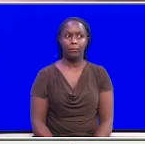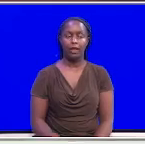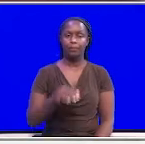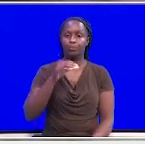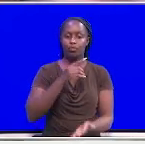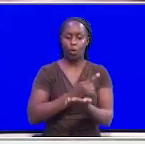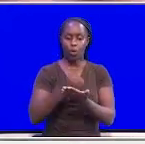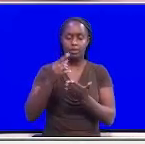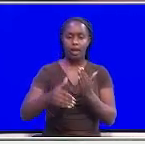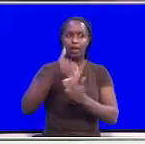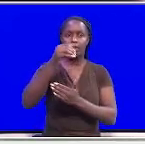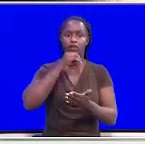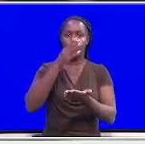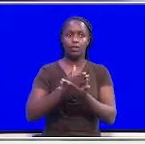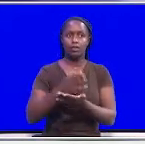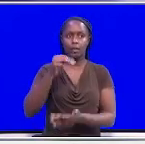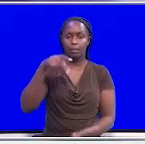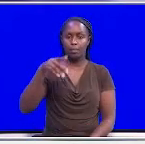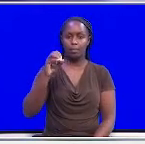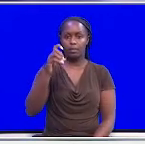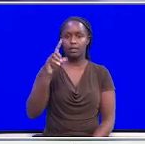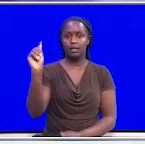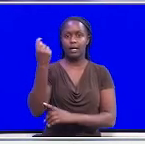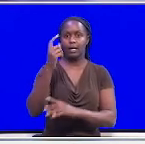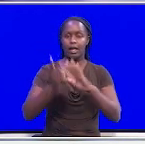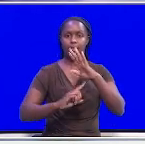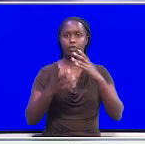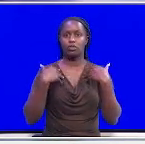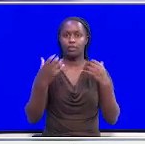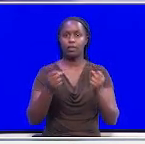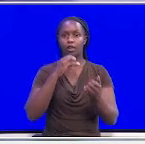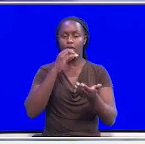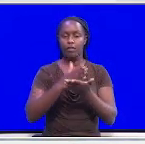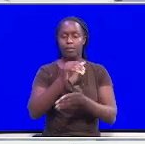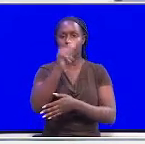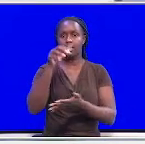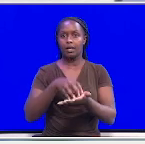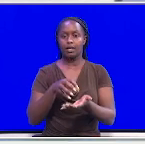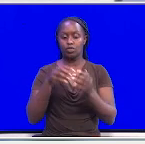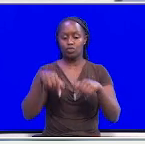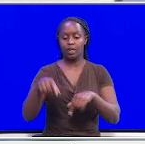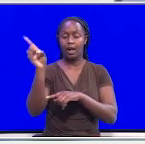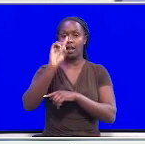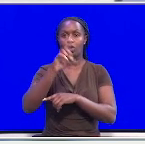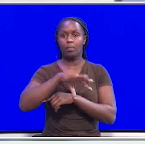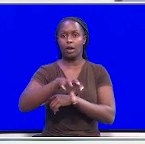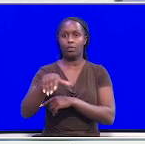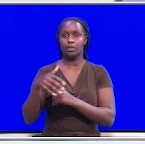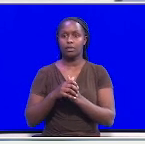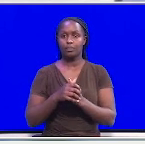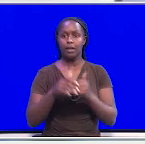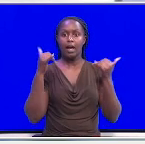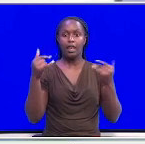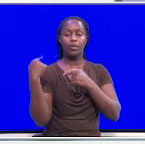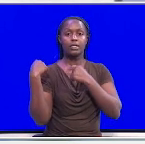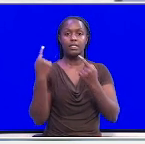the confirmation of a monkeypox case in Kenya, the Ministry of Health has confirmed another case today in Nairobi County. Now, since